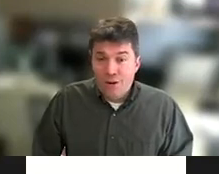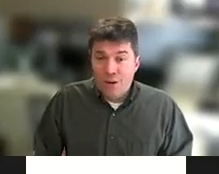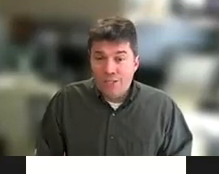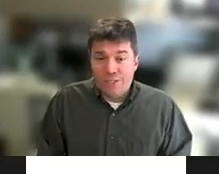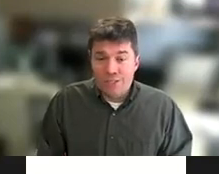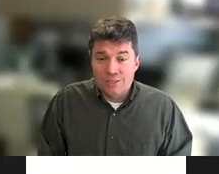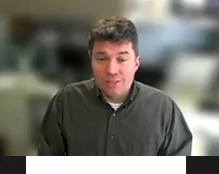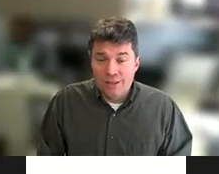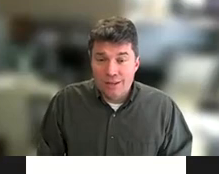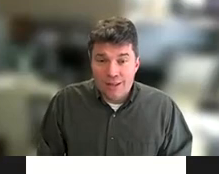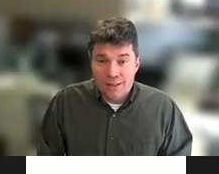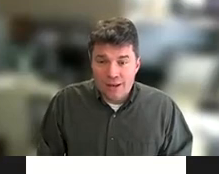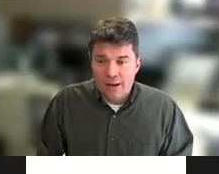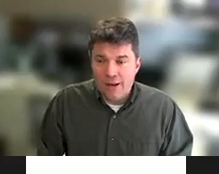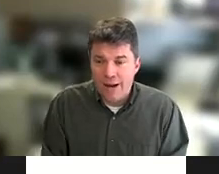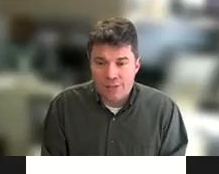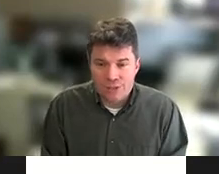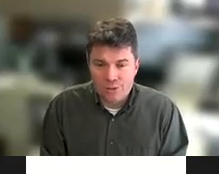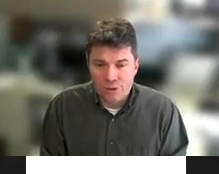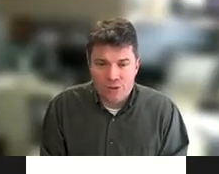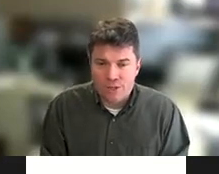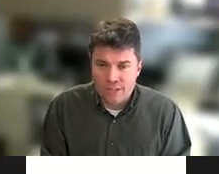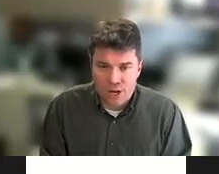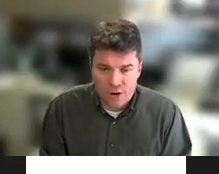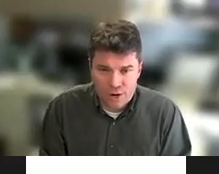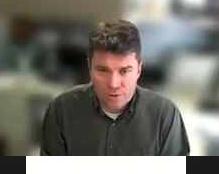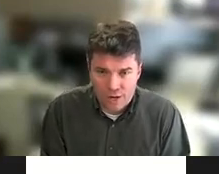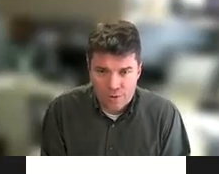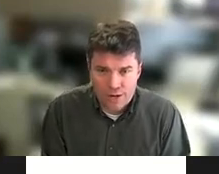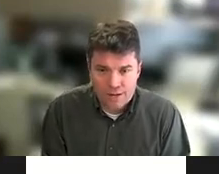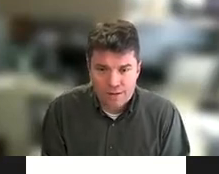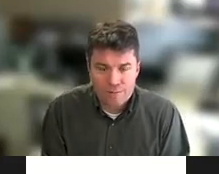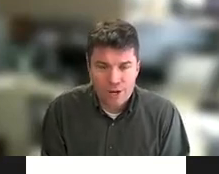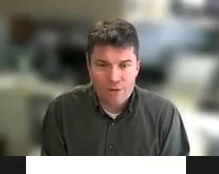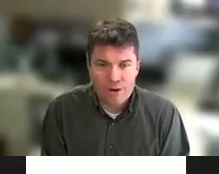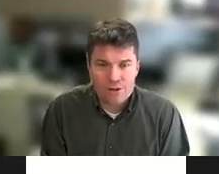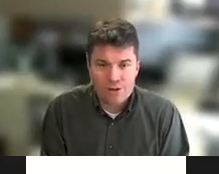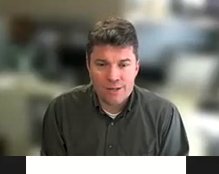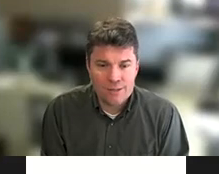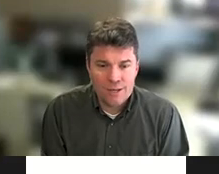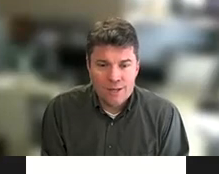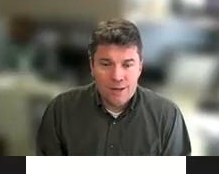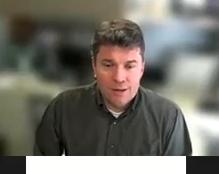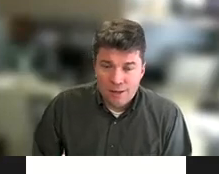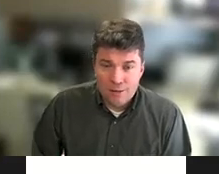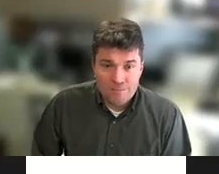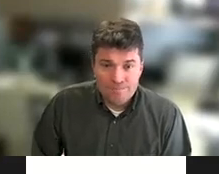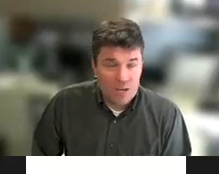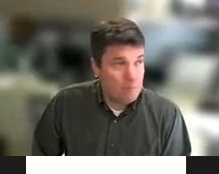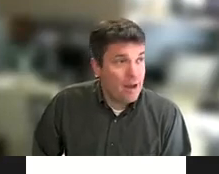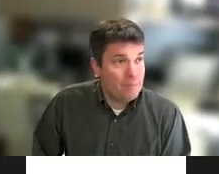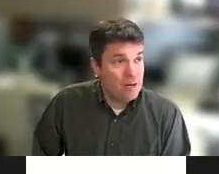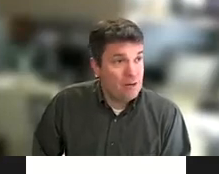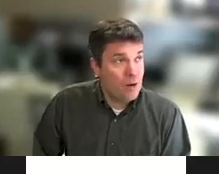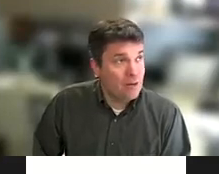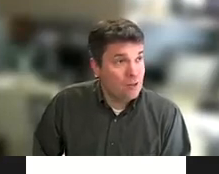So are there any questions? Anything I can answer? Or if there's a scenario that you would like some clarification